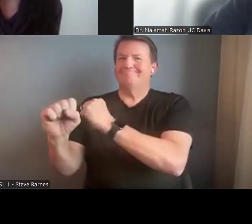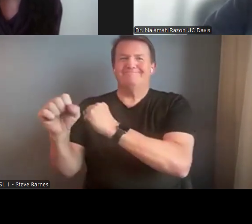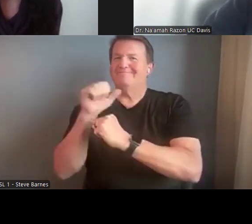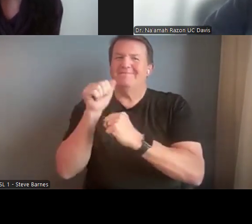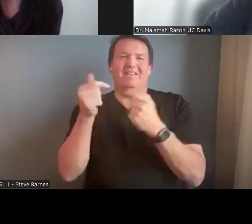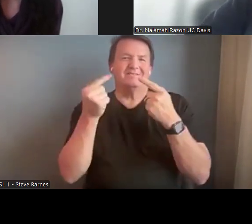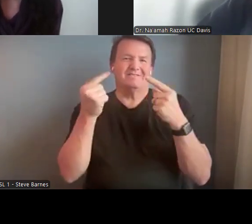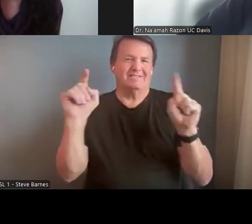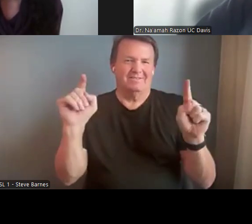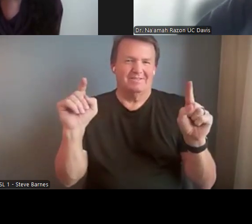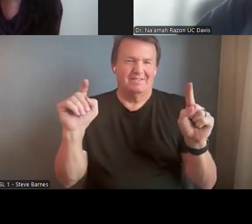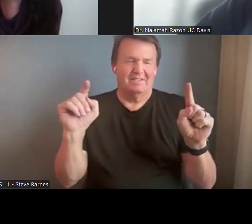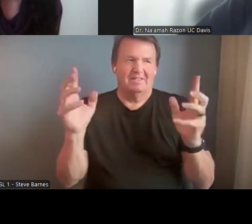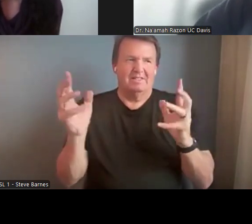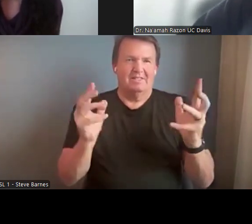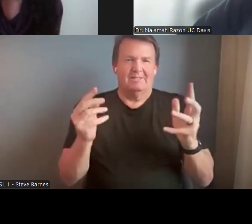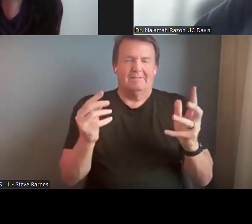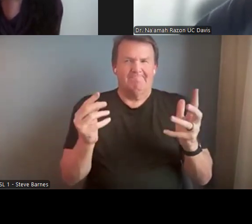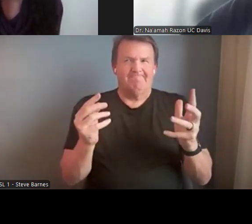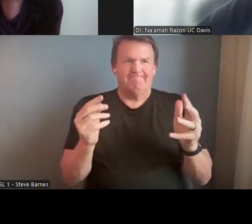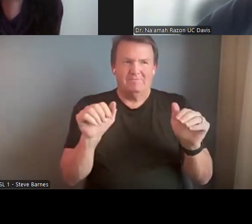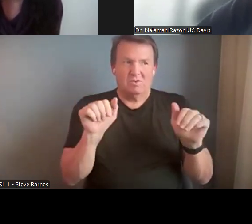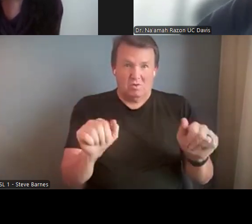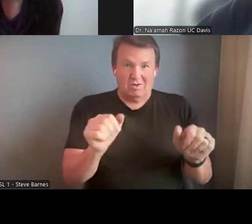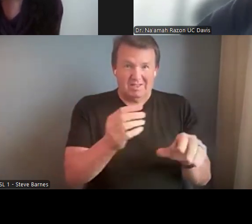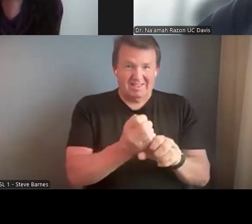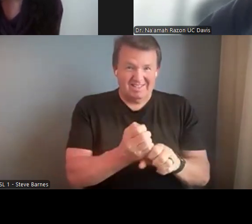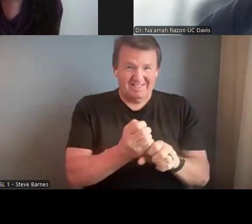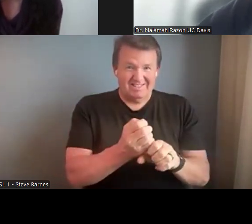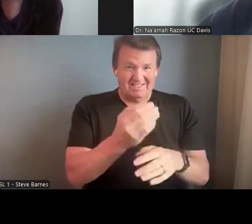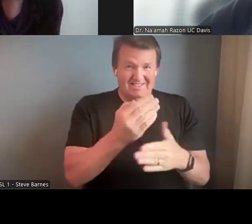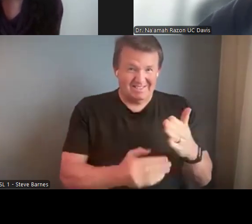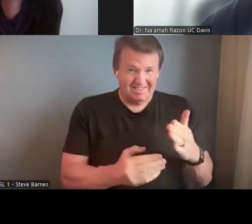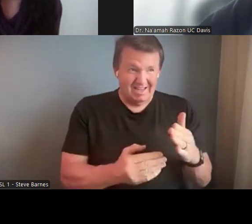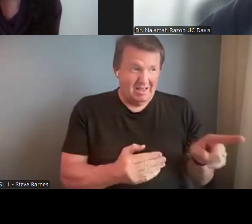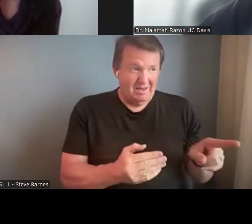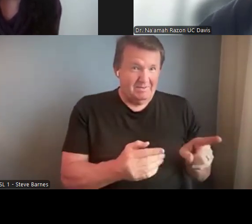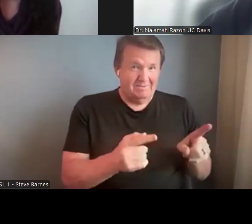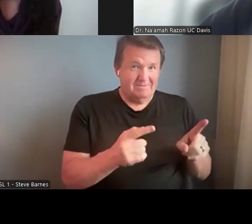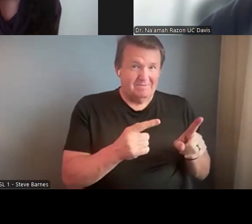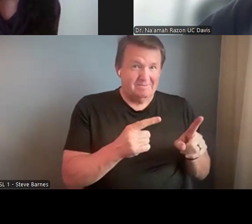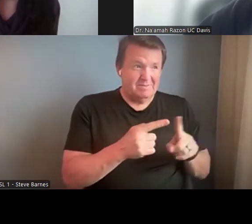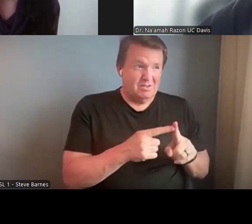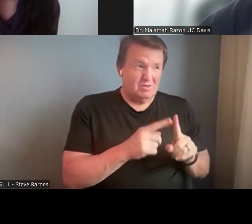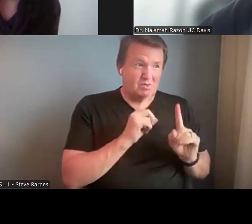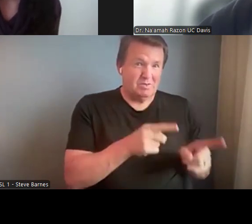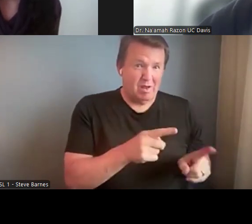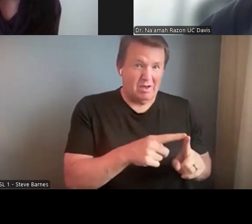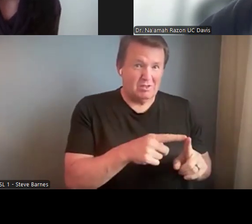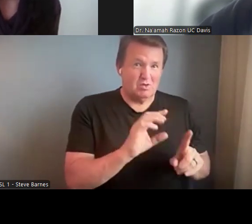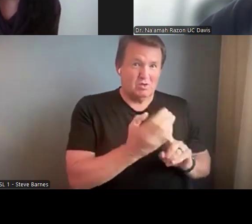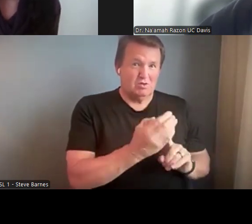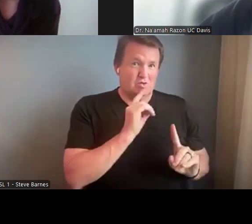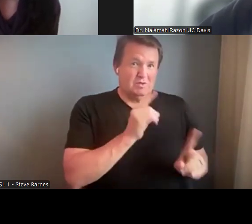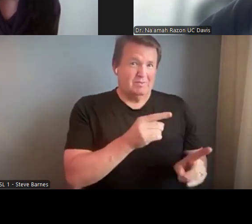So while we were able to grab enough where we could still lean into that culturally responsive care, as